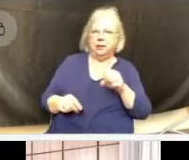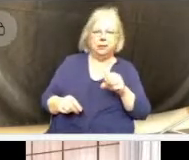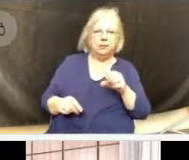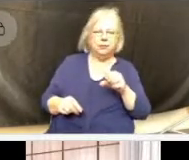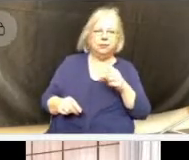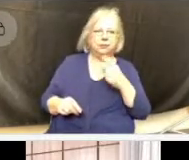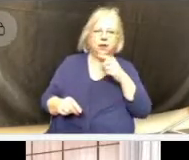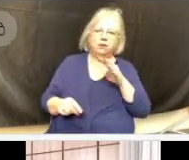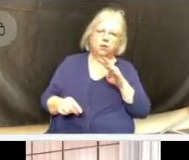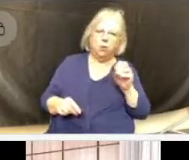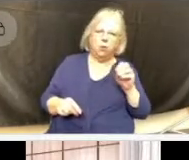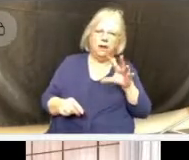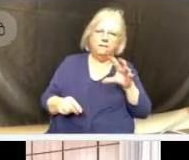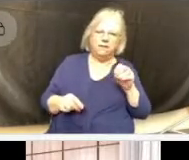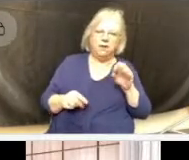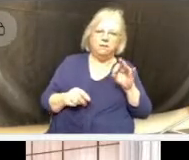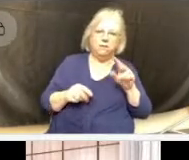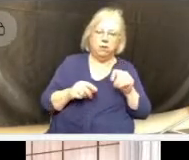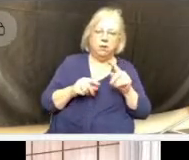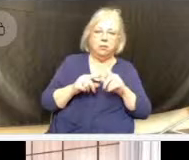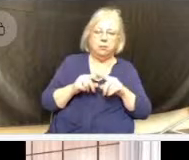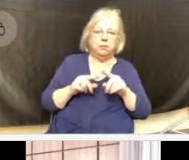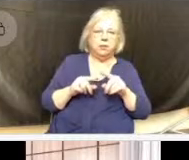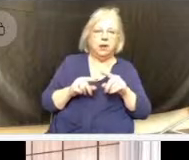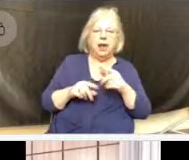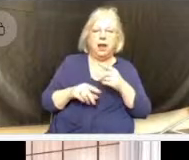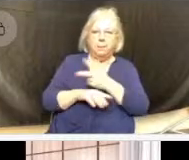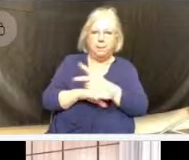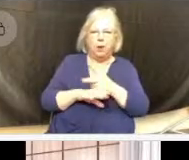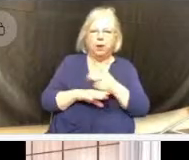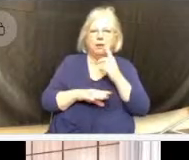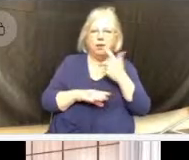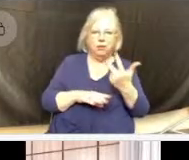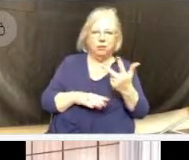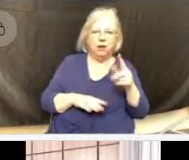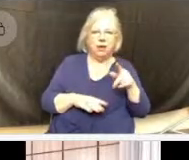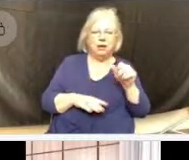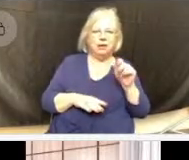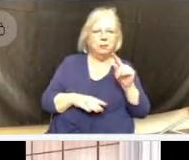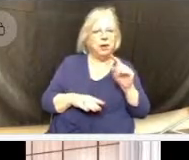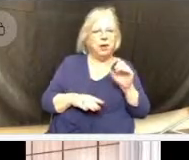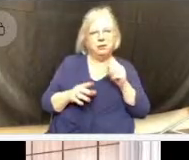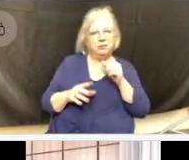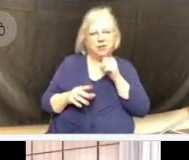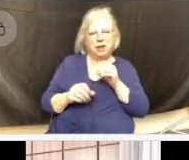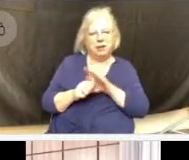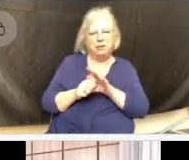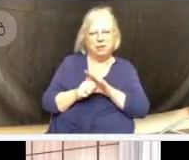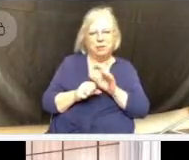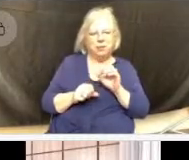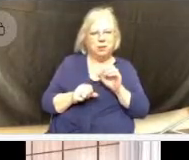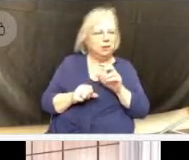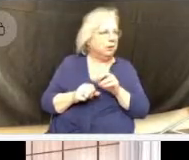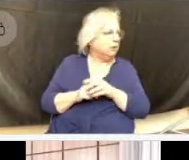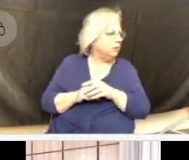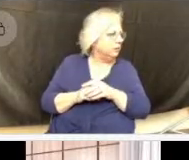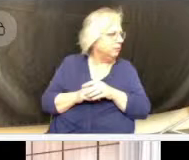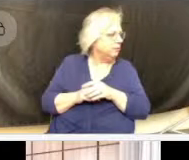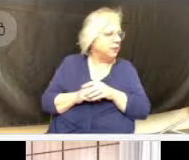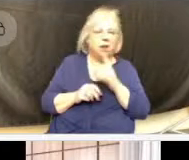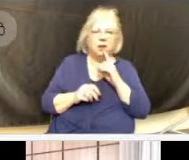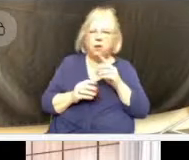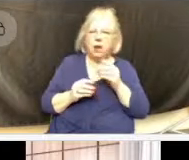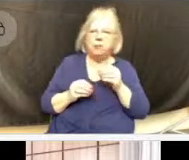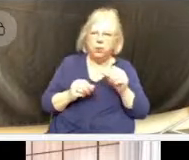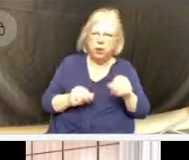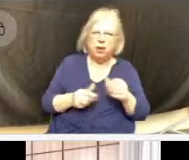so I could get the 30-foot parking lot and have 3 spots. That's what they said I needed, was 30 spots, so. Still have plenty of room, or some grass. I mean, it's not a